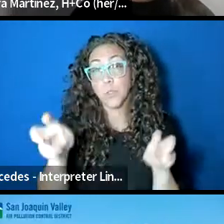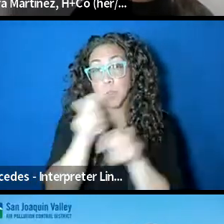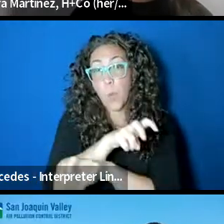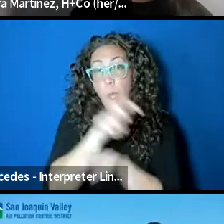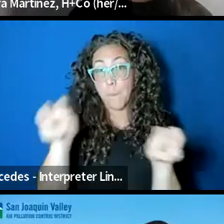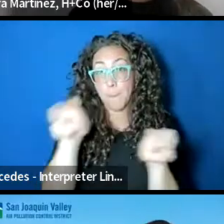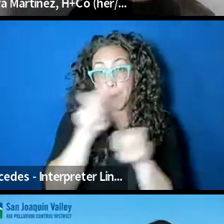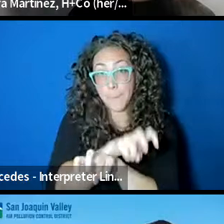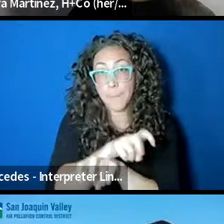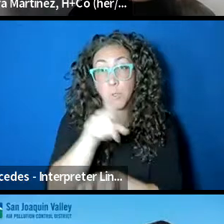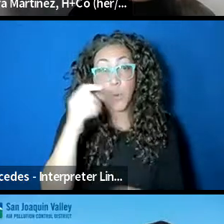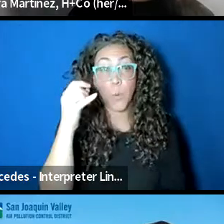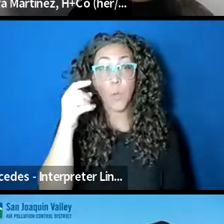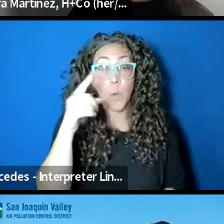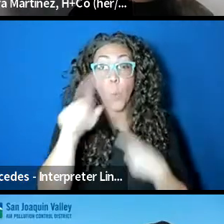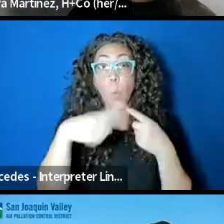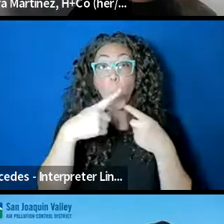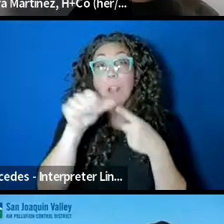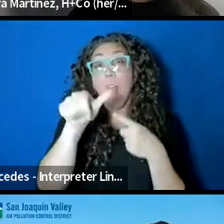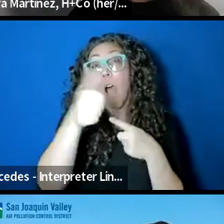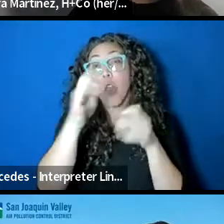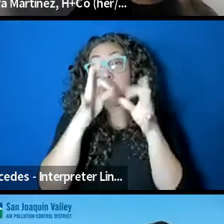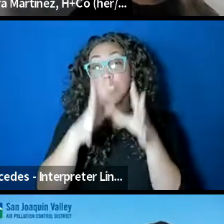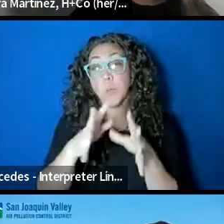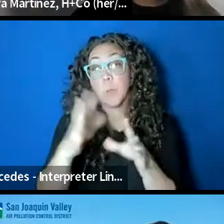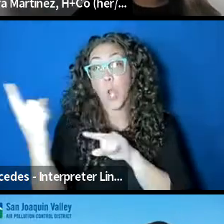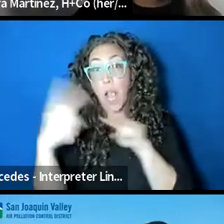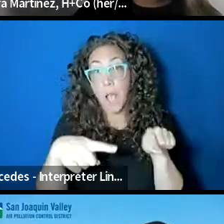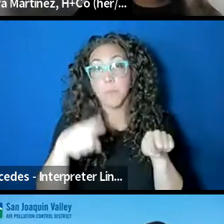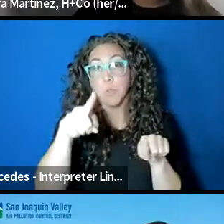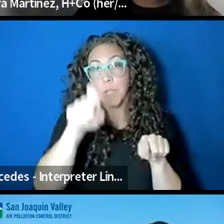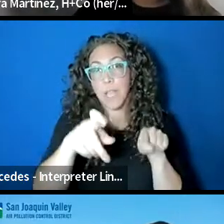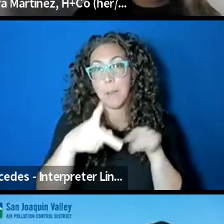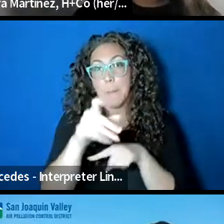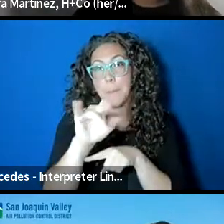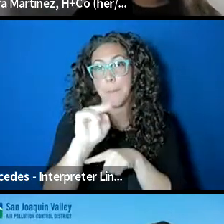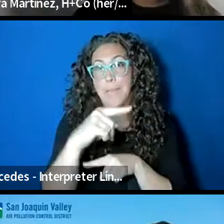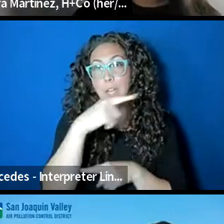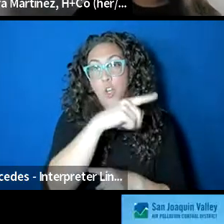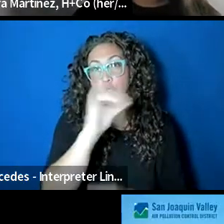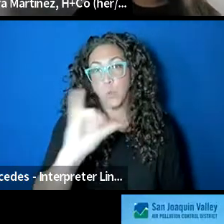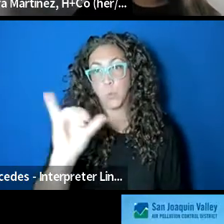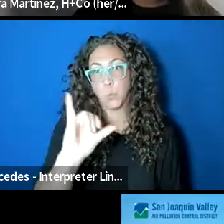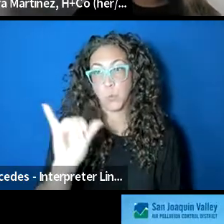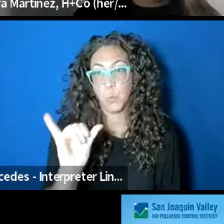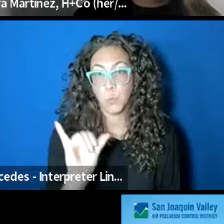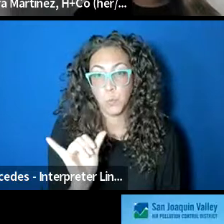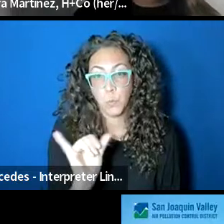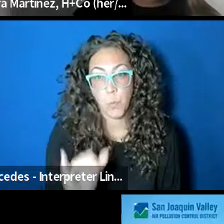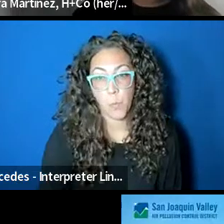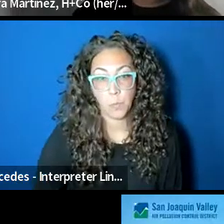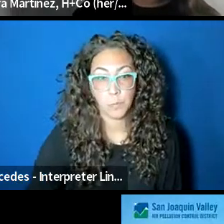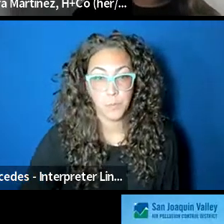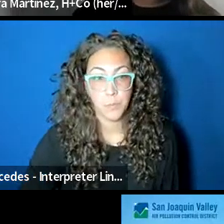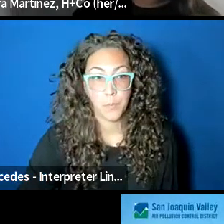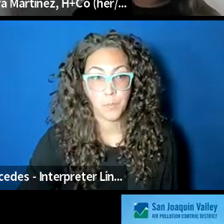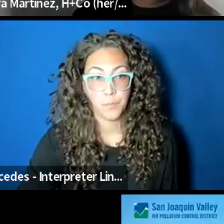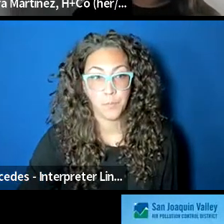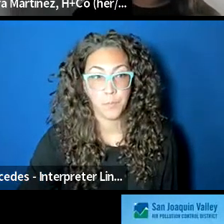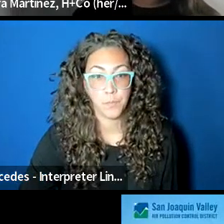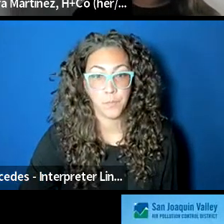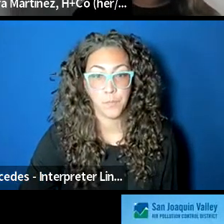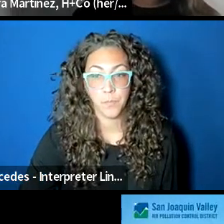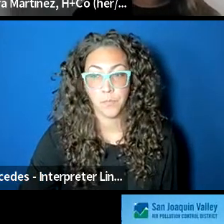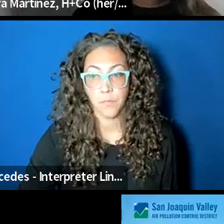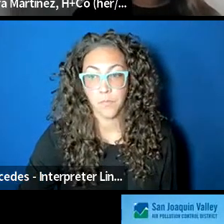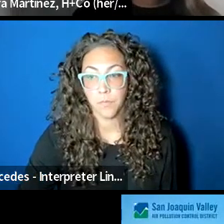Welcome, Mary Elizabeth. We are about to get started momentarily. As we can see, members are trickling